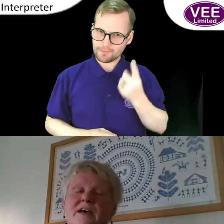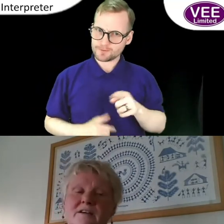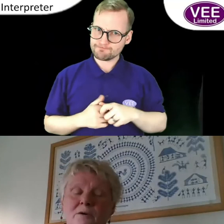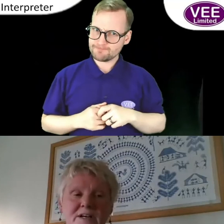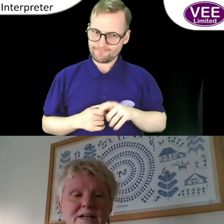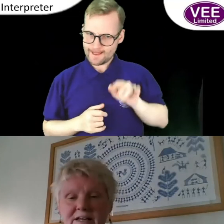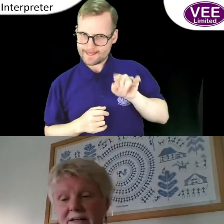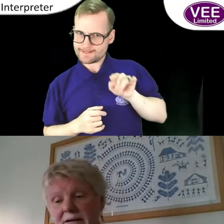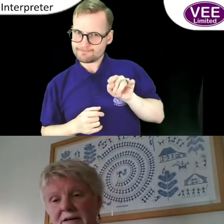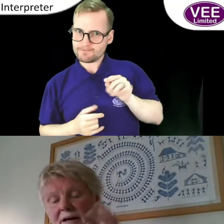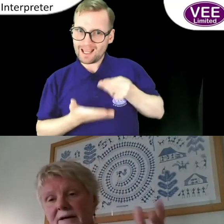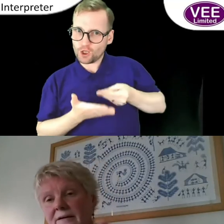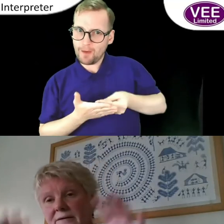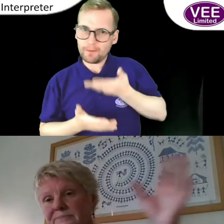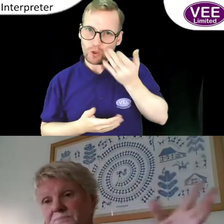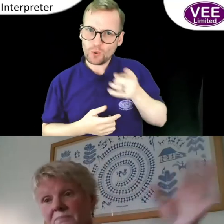themselves economically